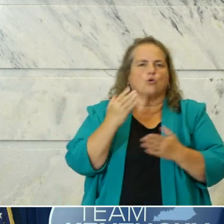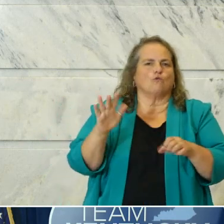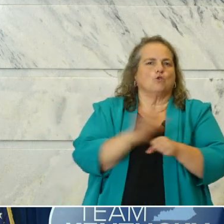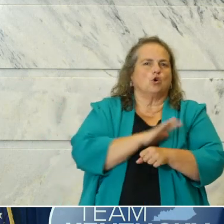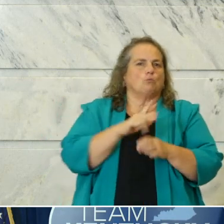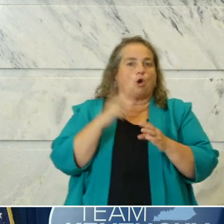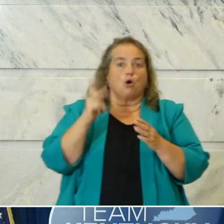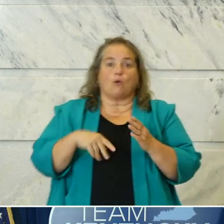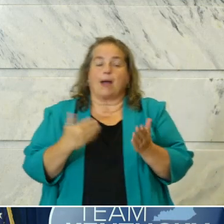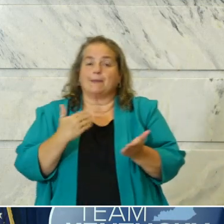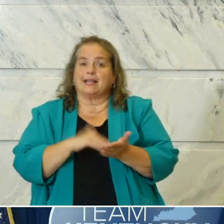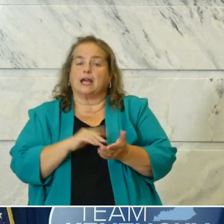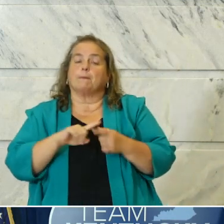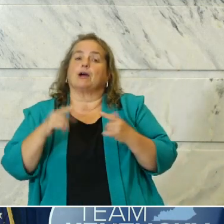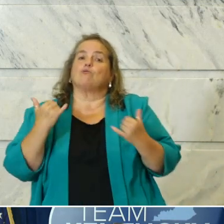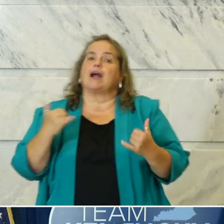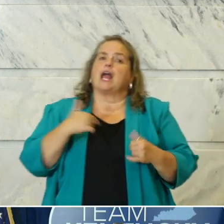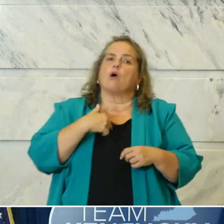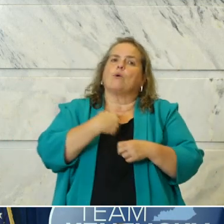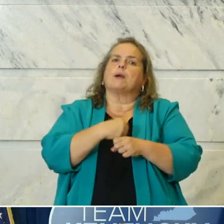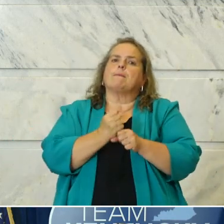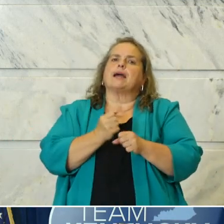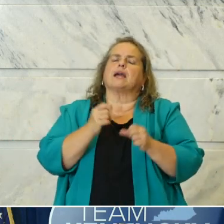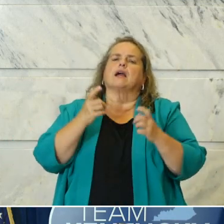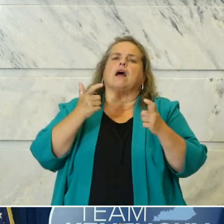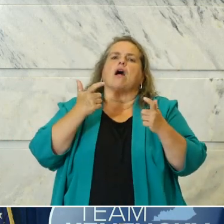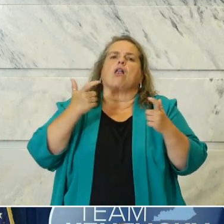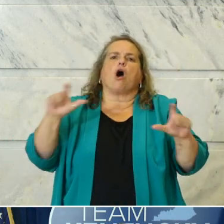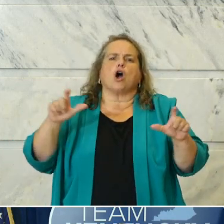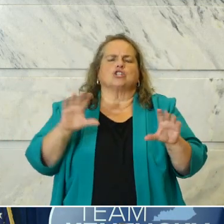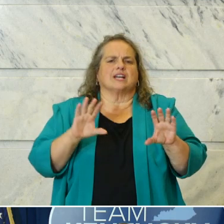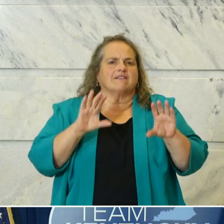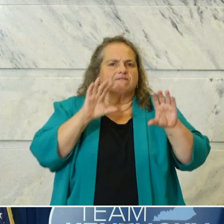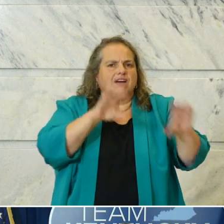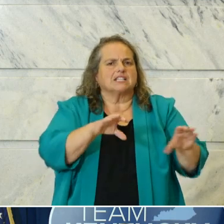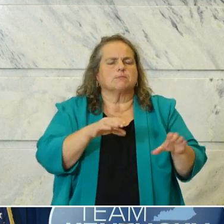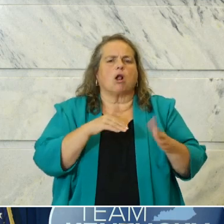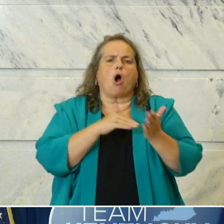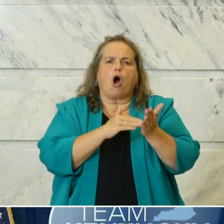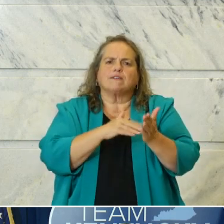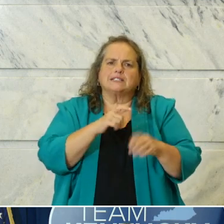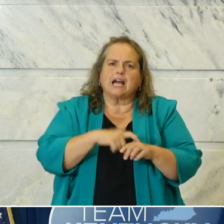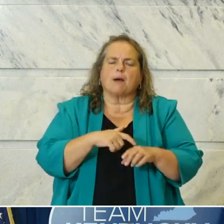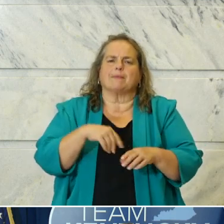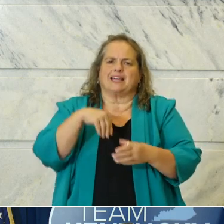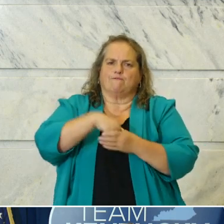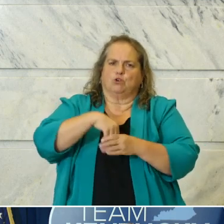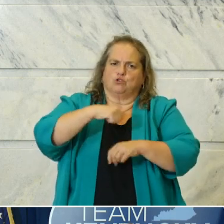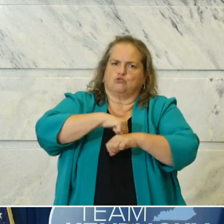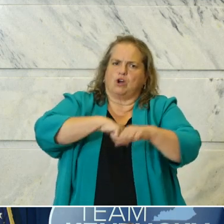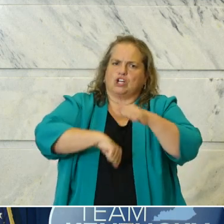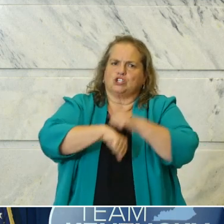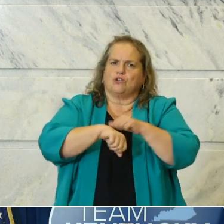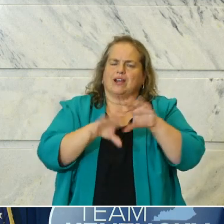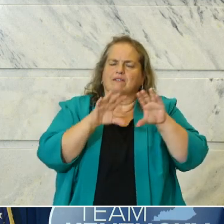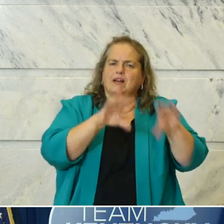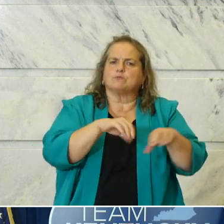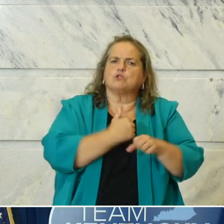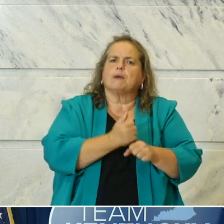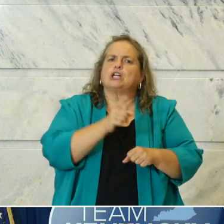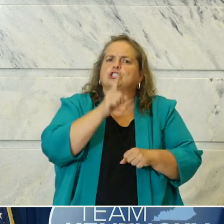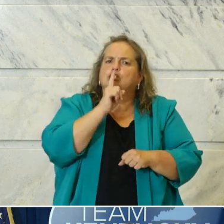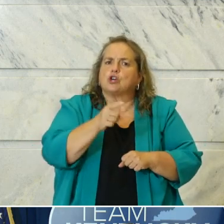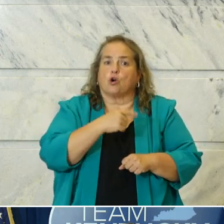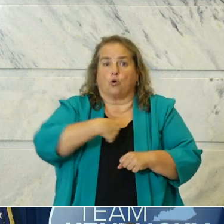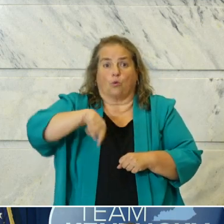program, but right now we are making critical investments, oftentimes infrastructure investments, to make sure that we are